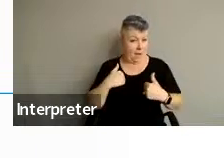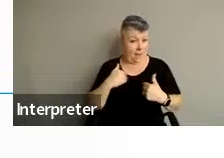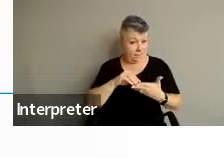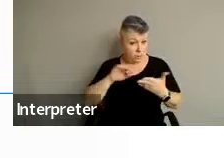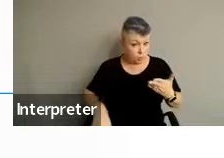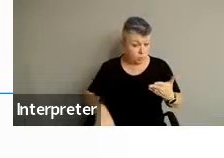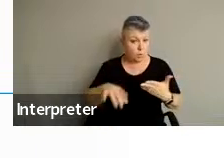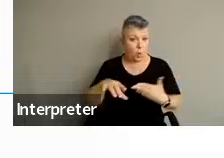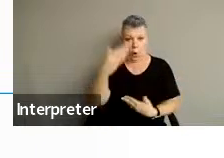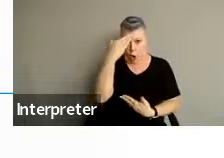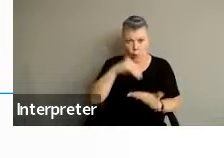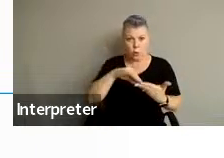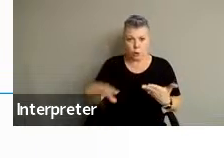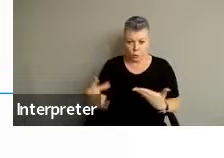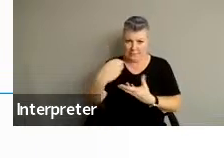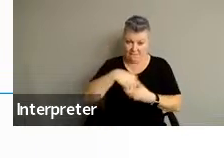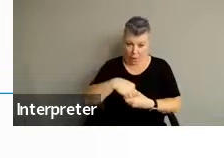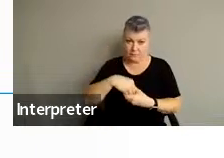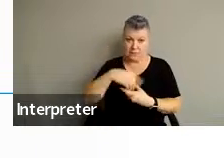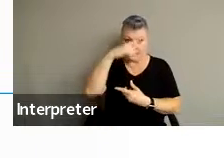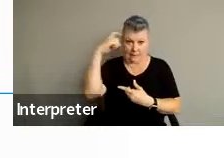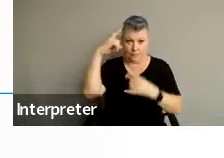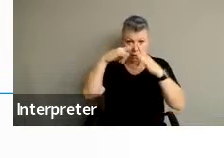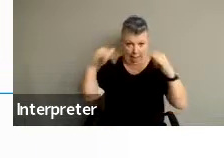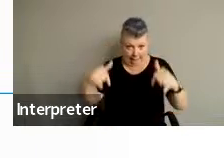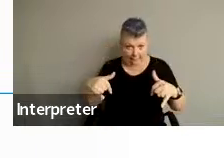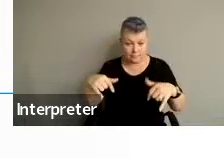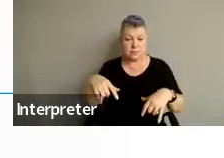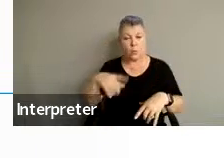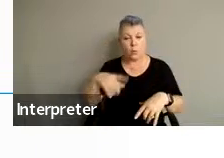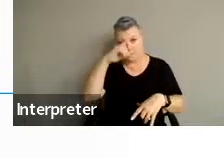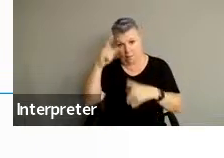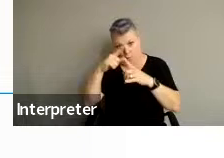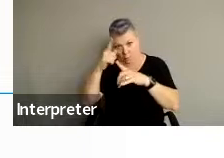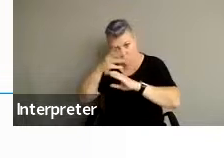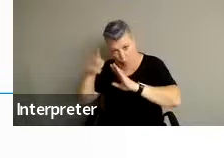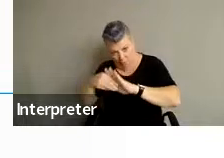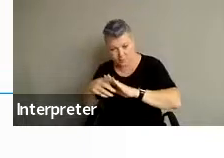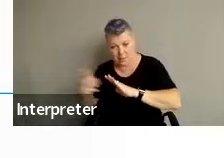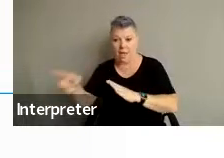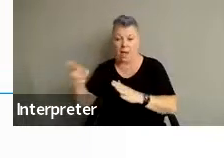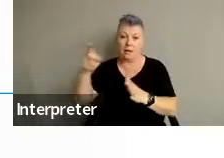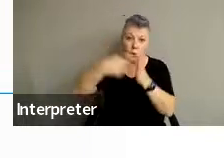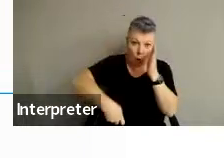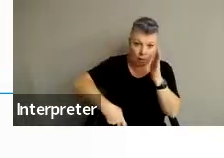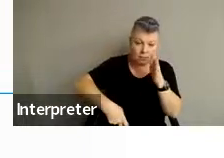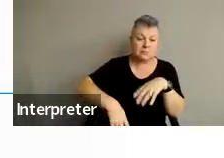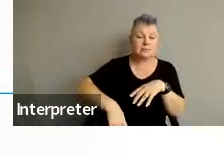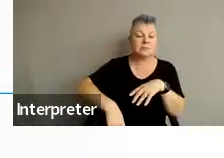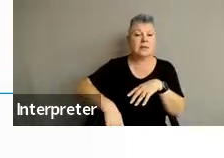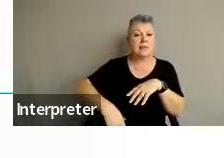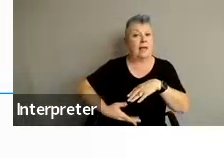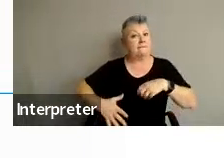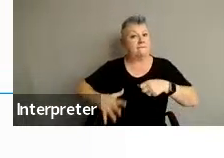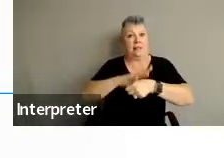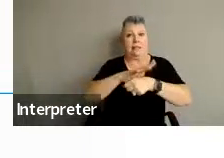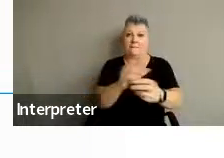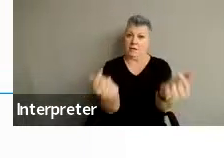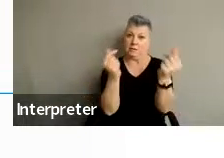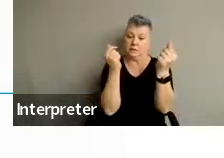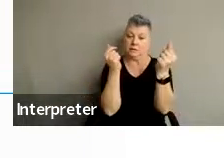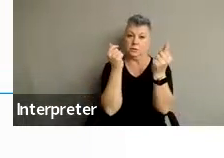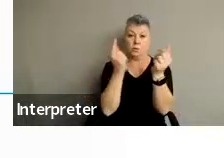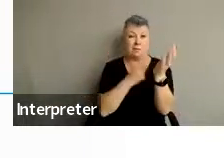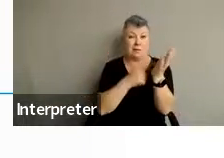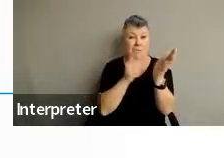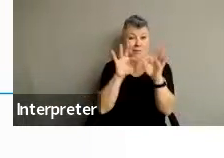students that participate in summer camps or other summer programs, the rates and the acceptance fill up very quickly. So families sometimes have